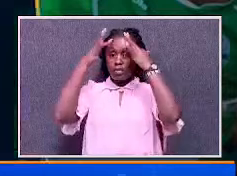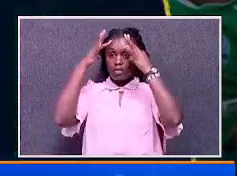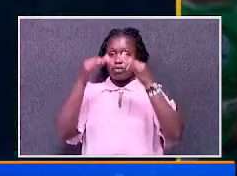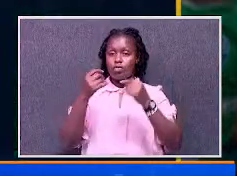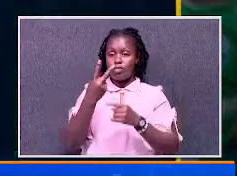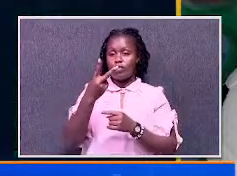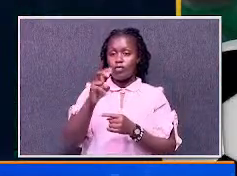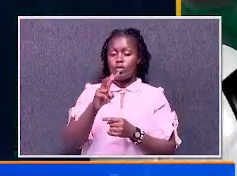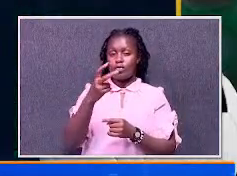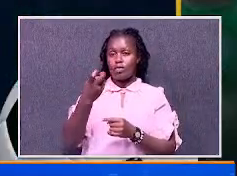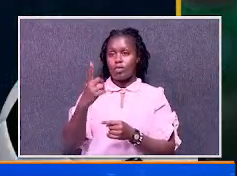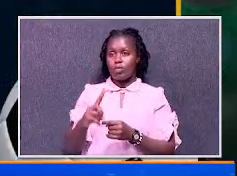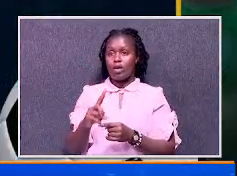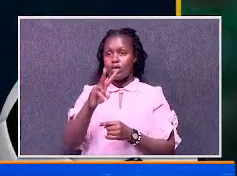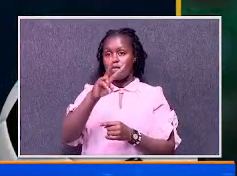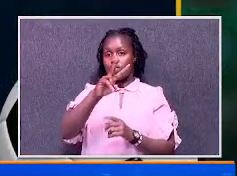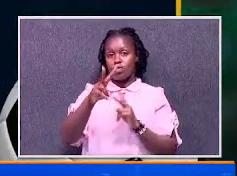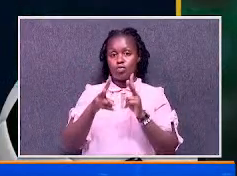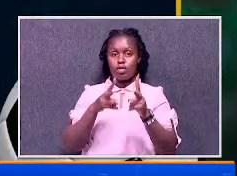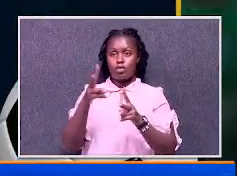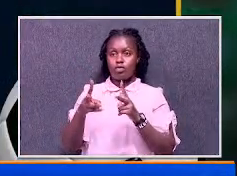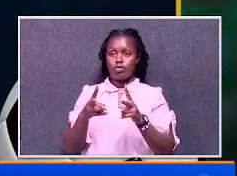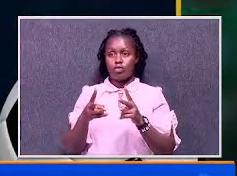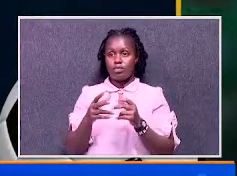the 2021-2022 season.